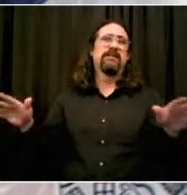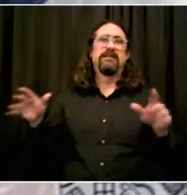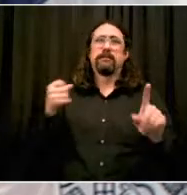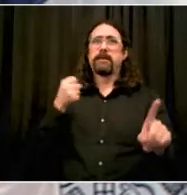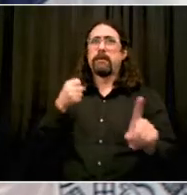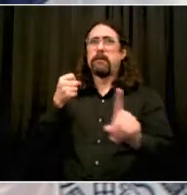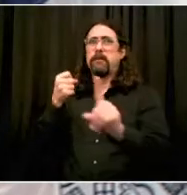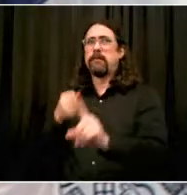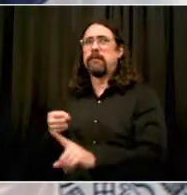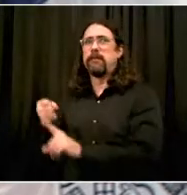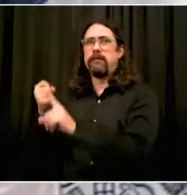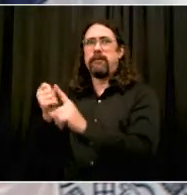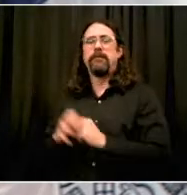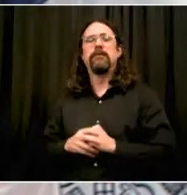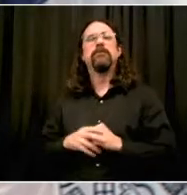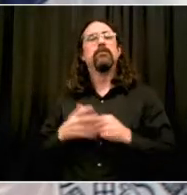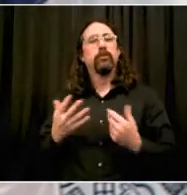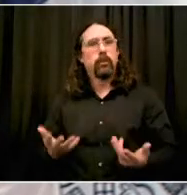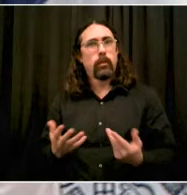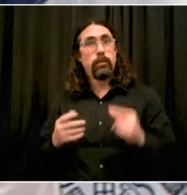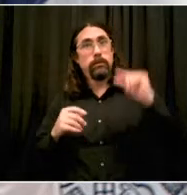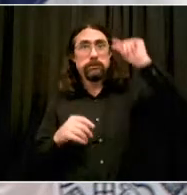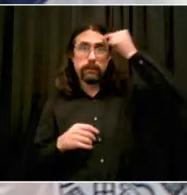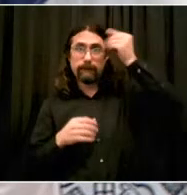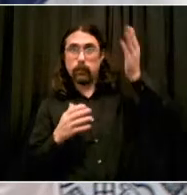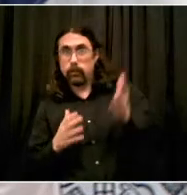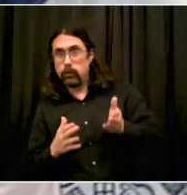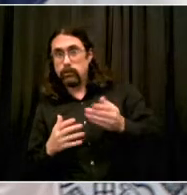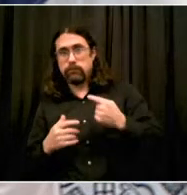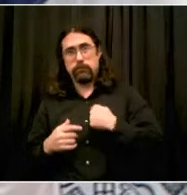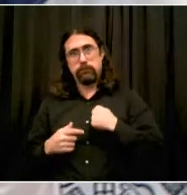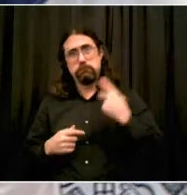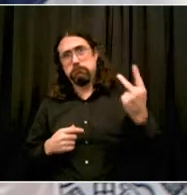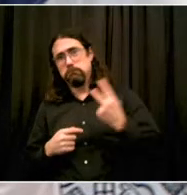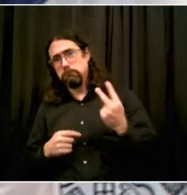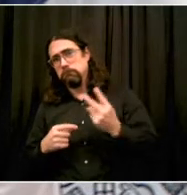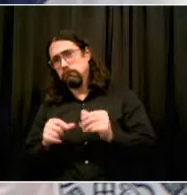We have time for two more for today. The next is Jenna DeAngelis from CBS.